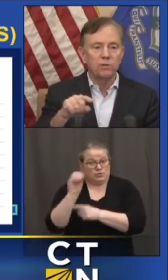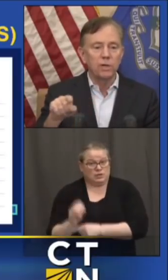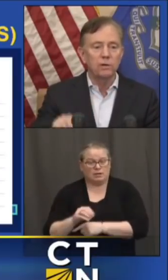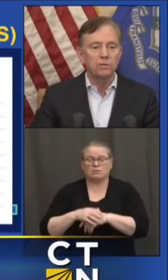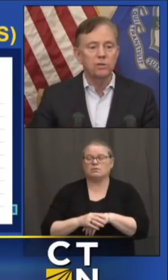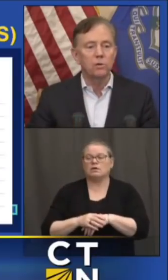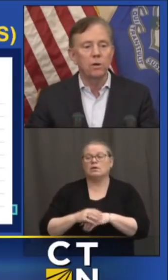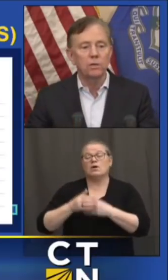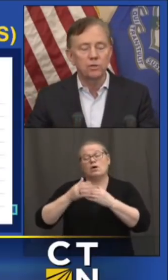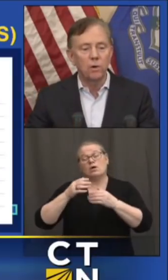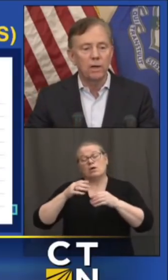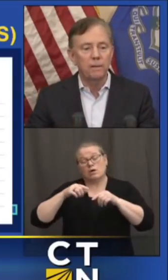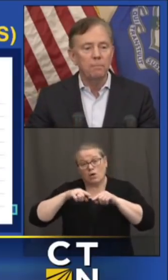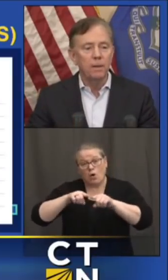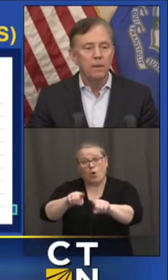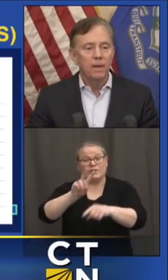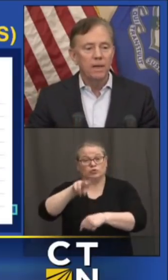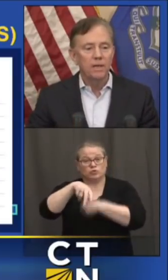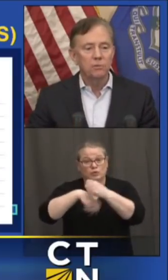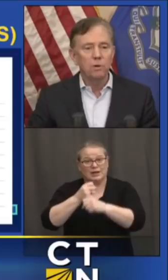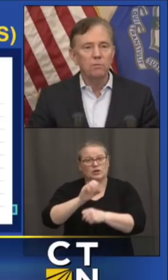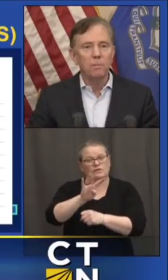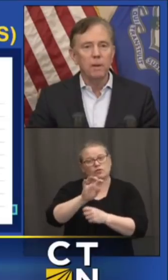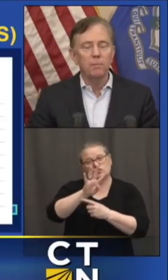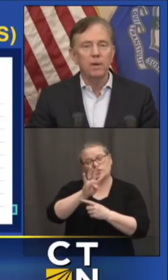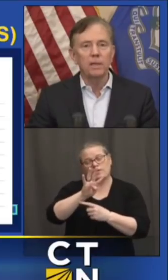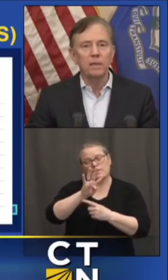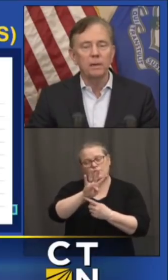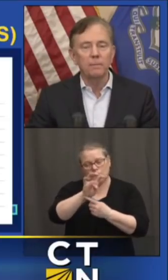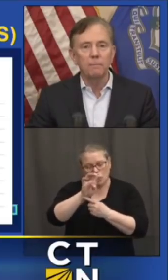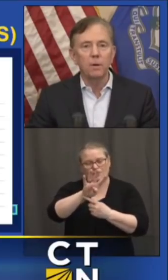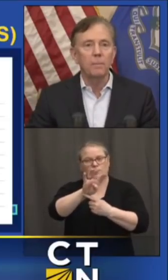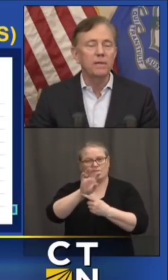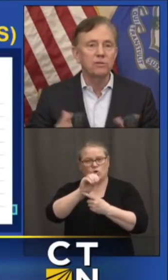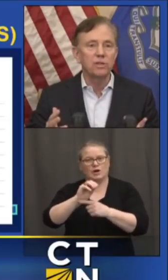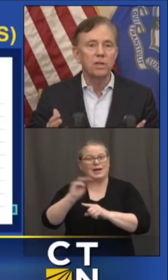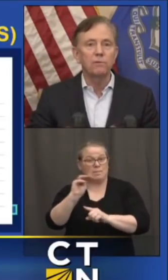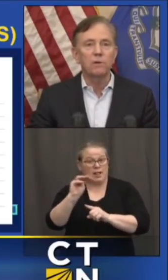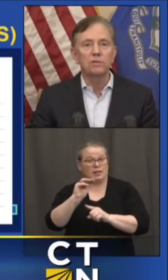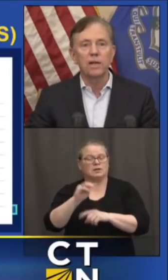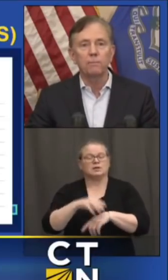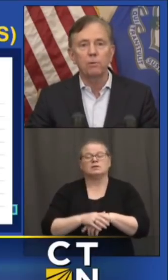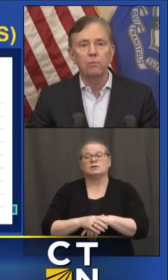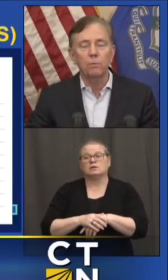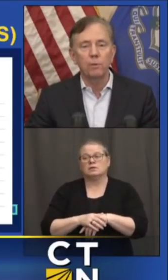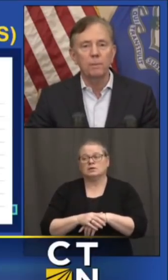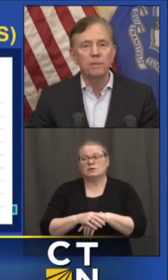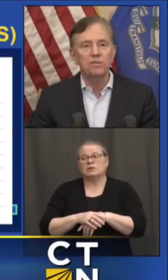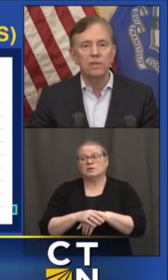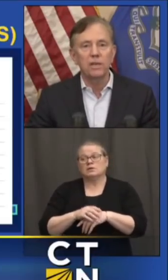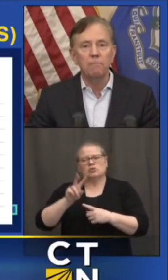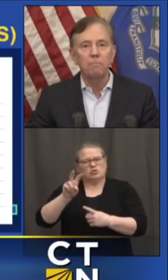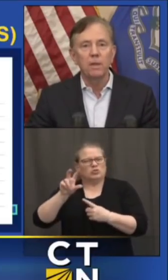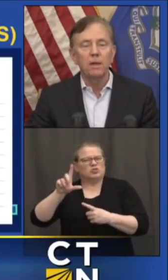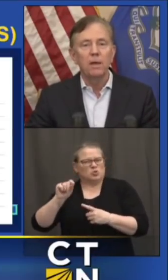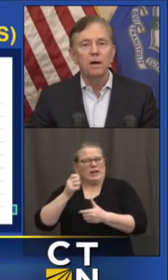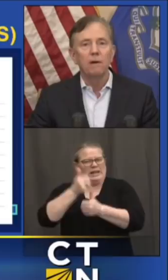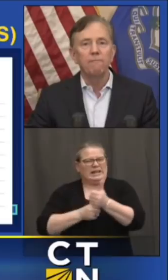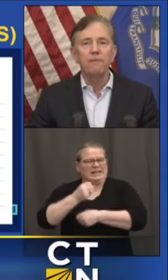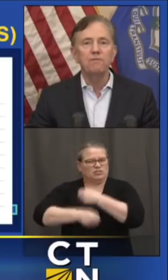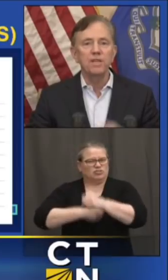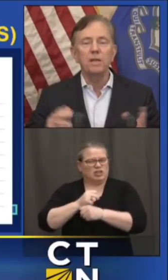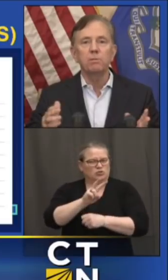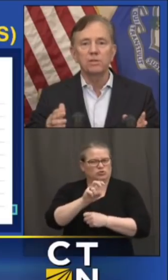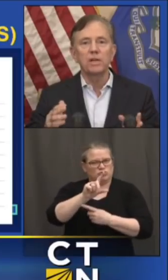over 2 years, 220. And it's worth remembering that our major cities, for example, will probably see